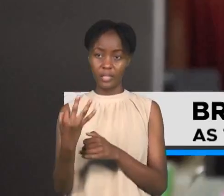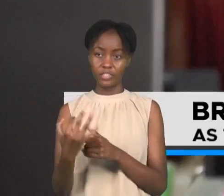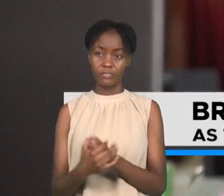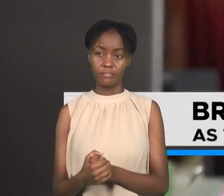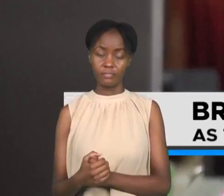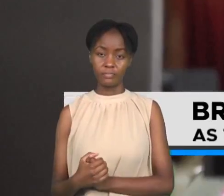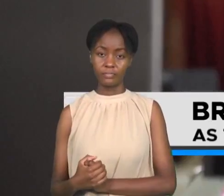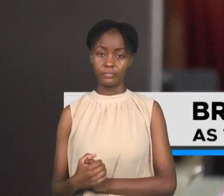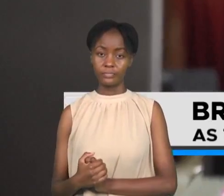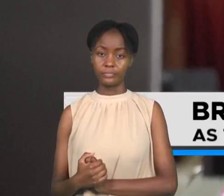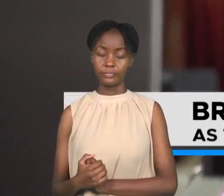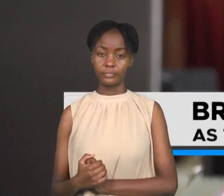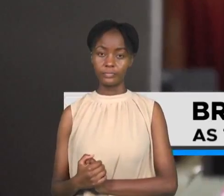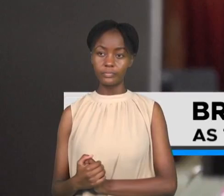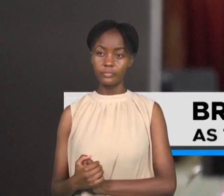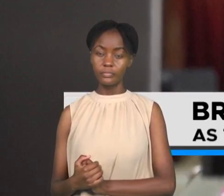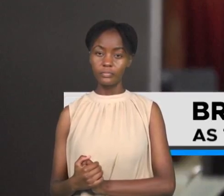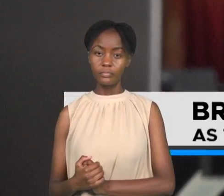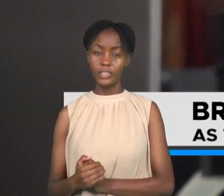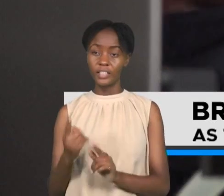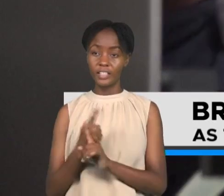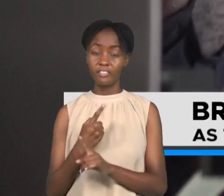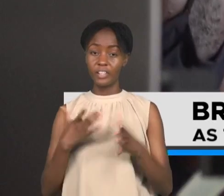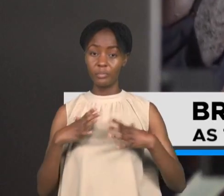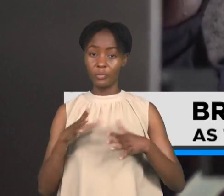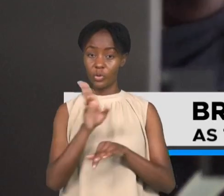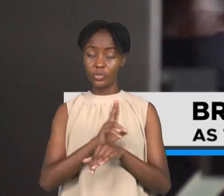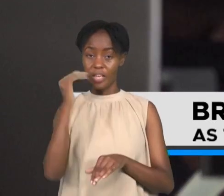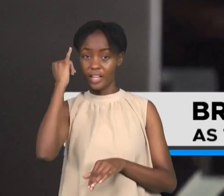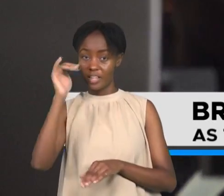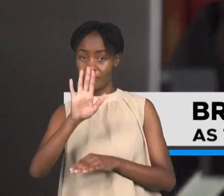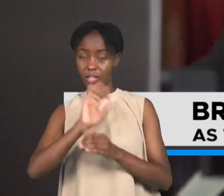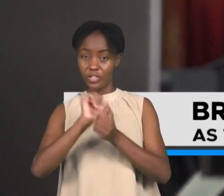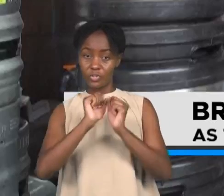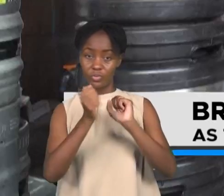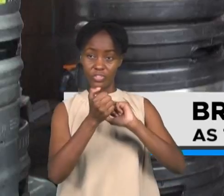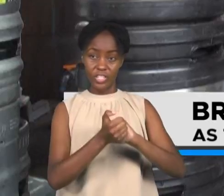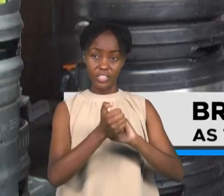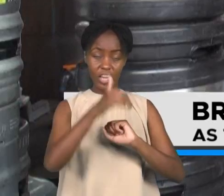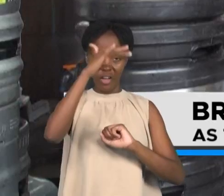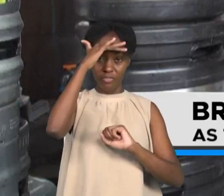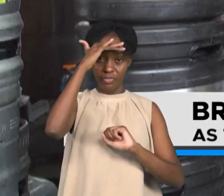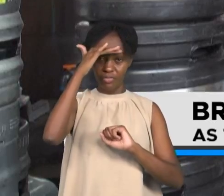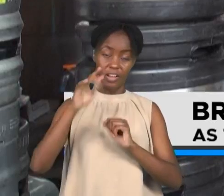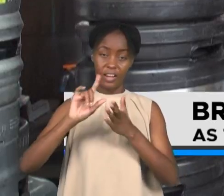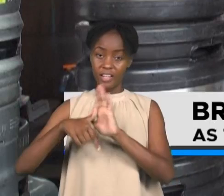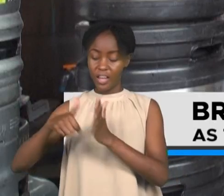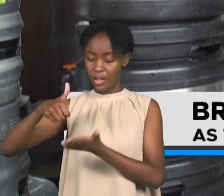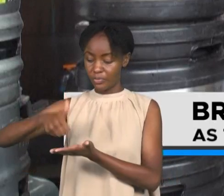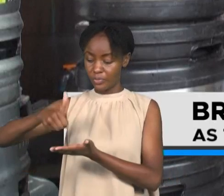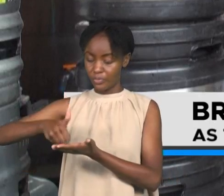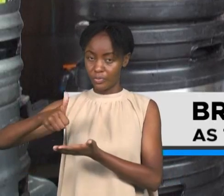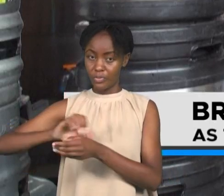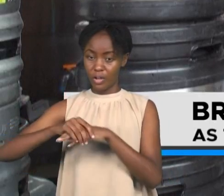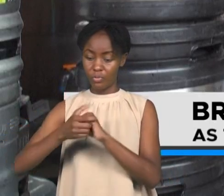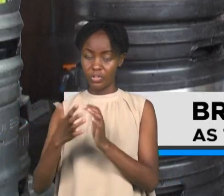Craft Breweries in South Africa. So some people use their imagination to try to convert, at least temporarily. In Benoni, about 40